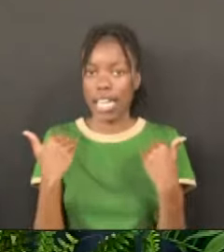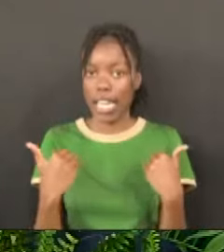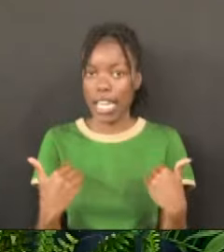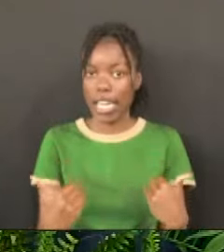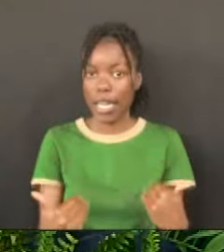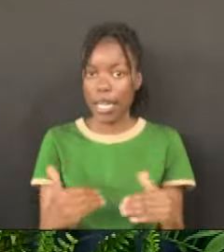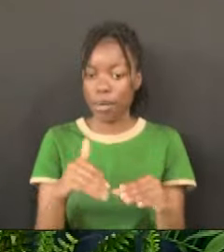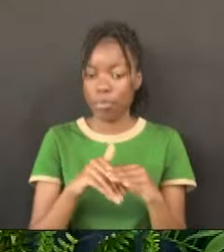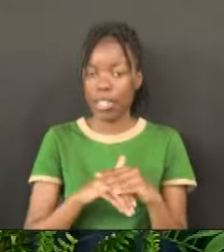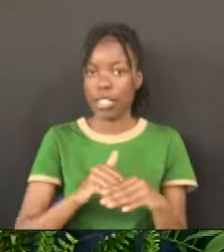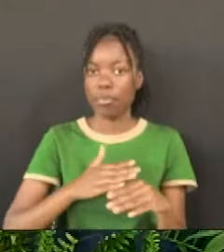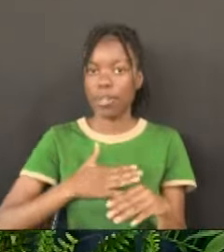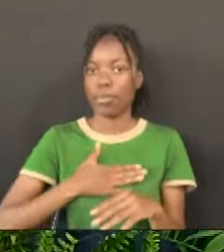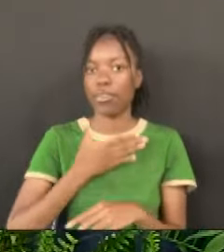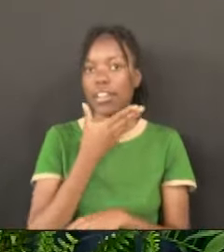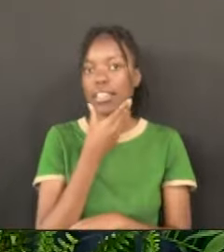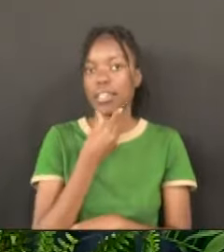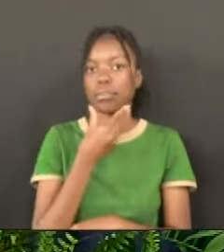my Father,